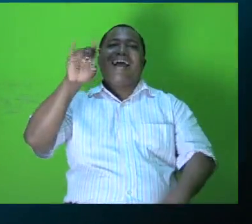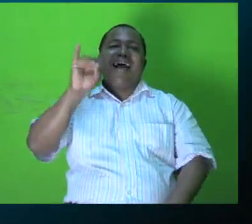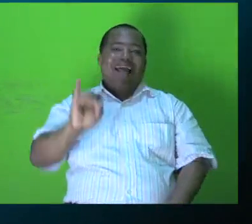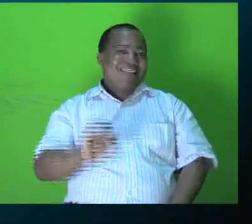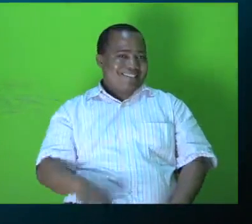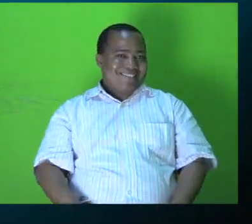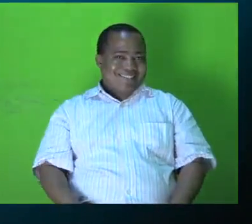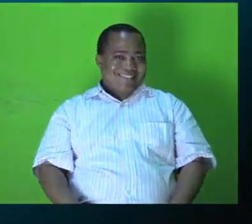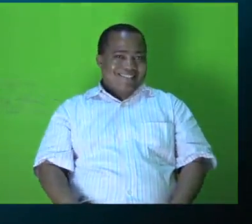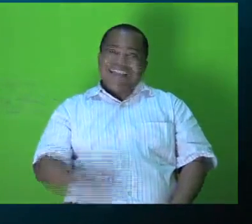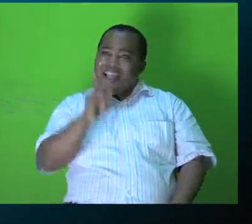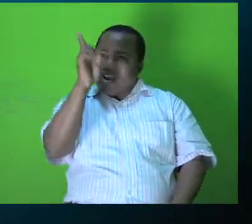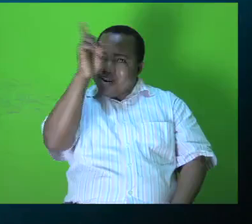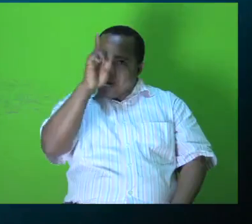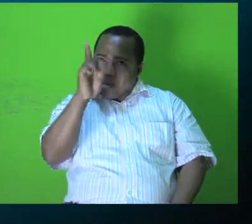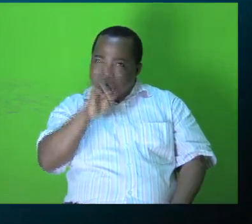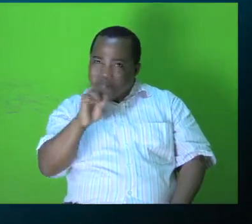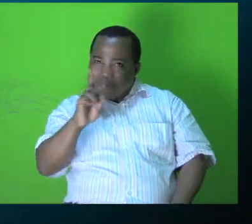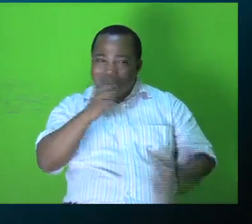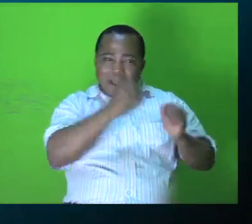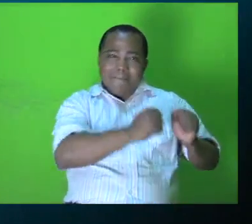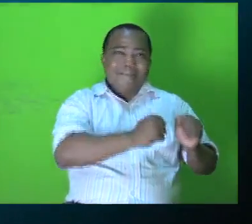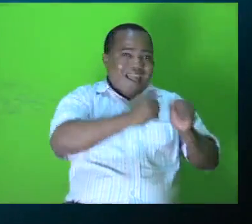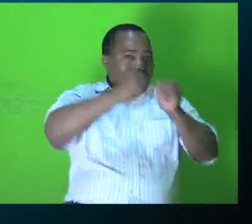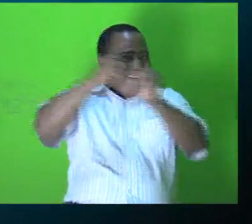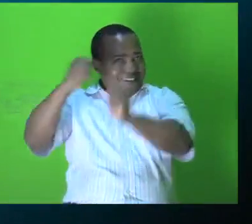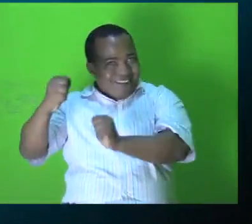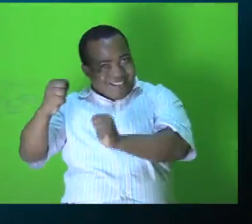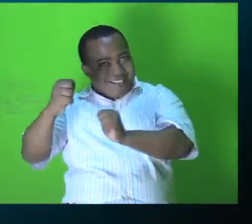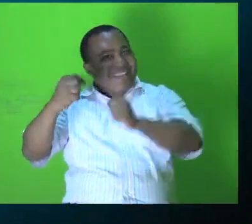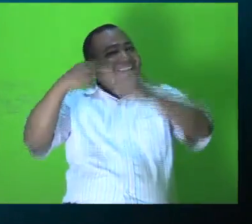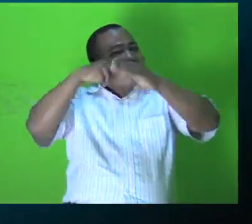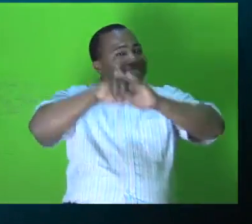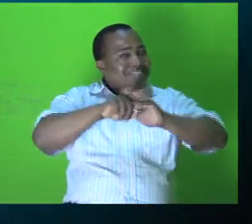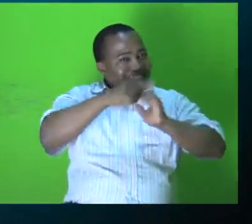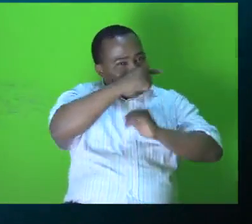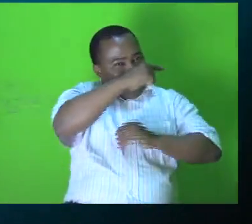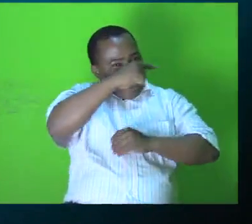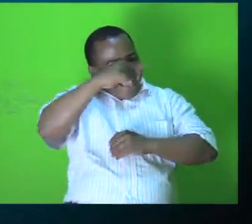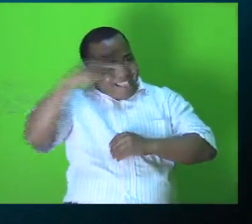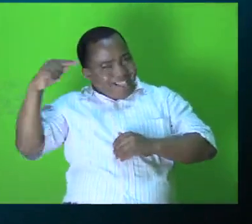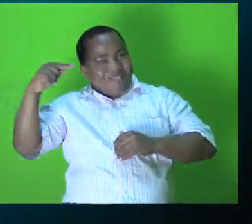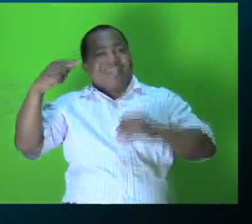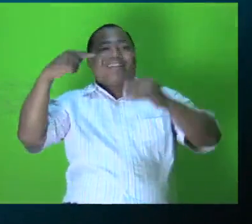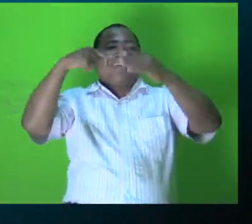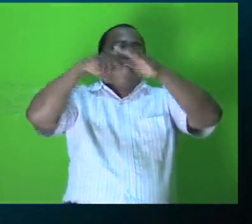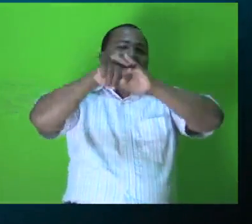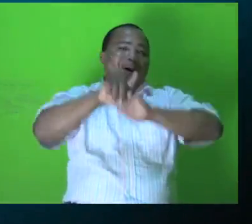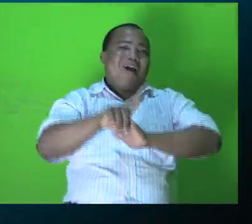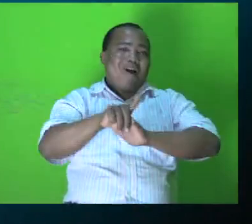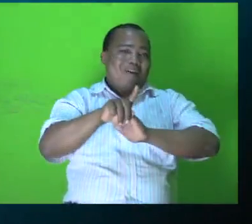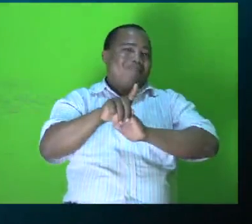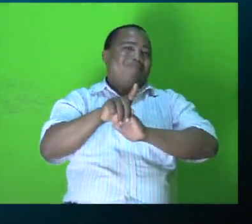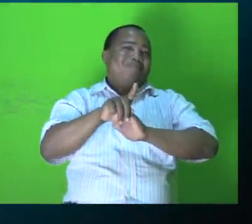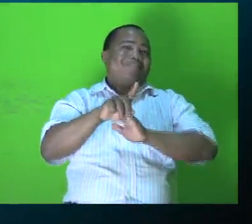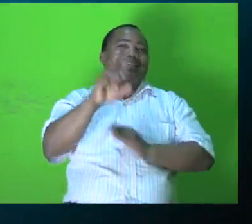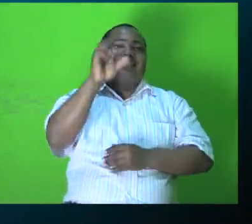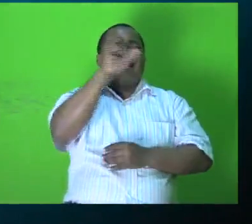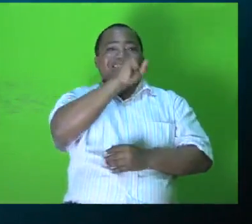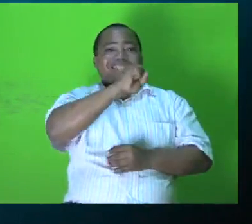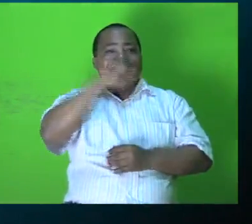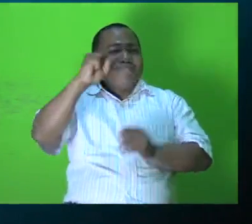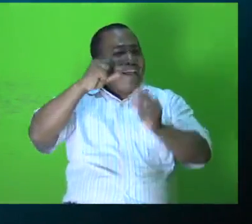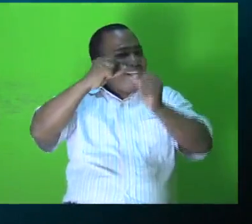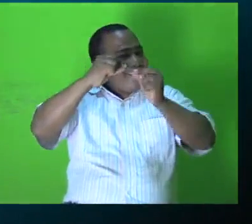The chromosomes migrate to the equator of the spindle fibers. That's